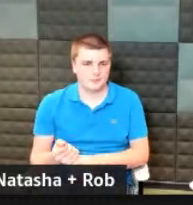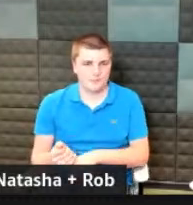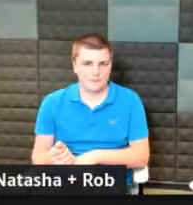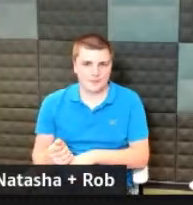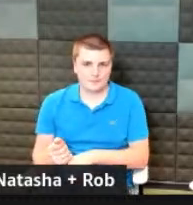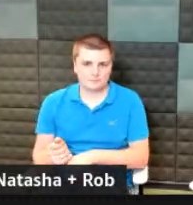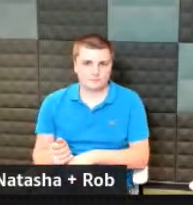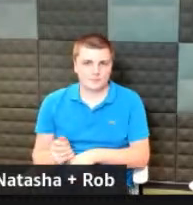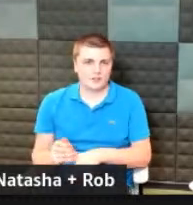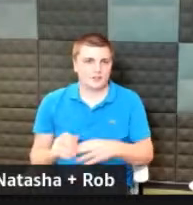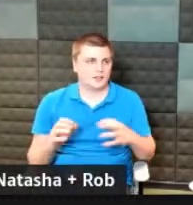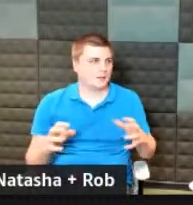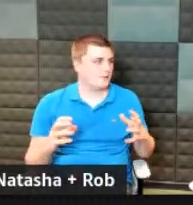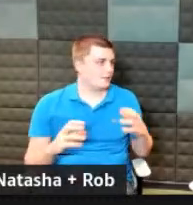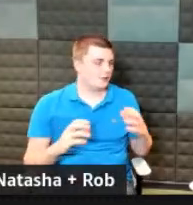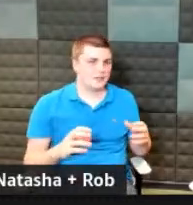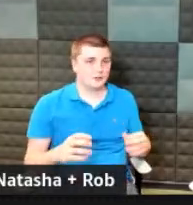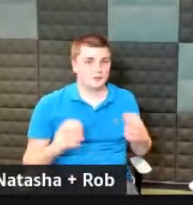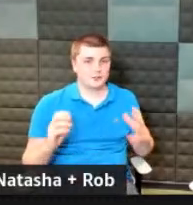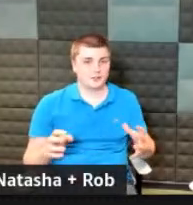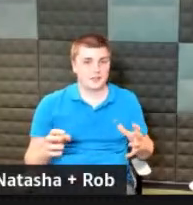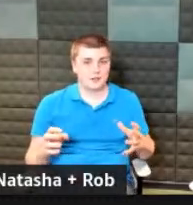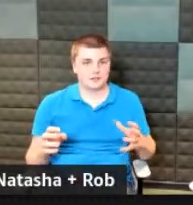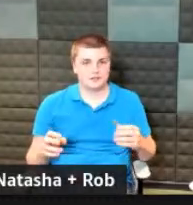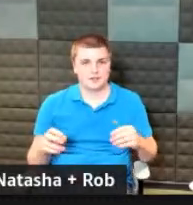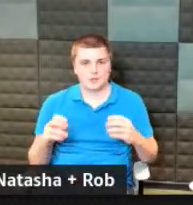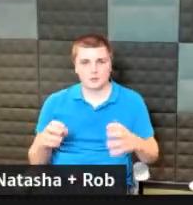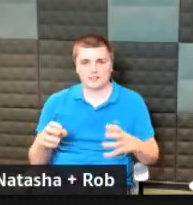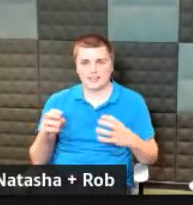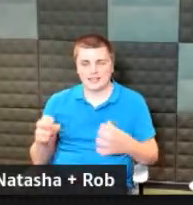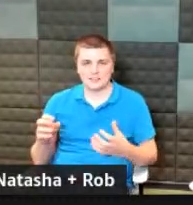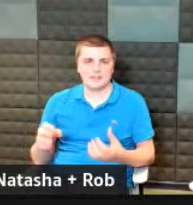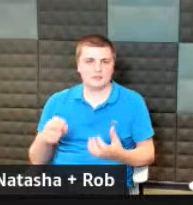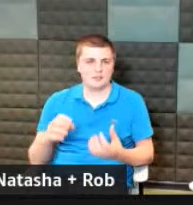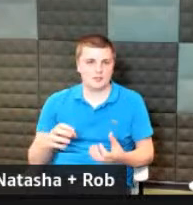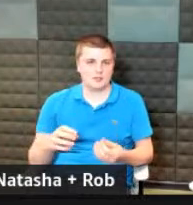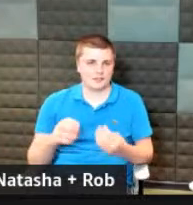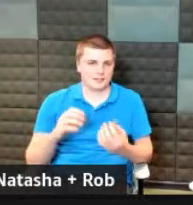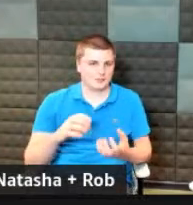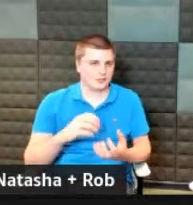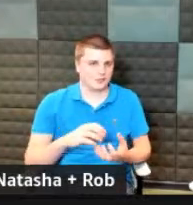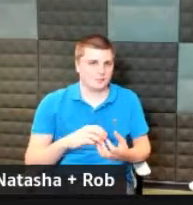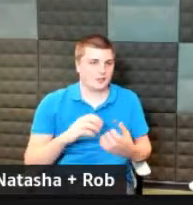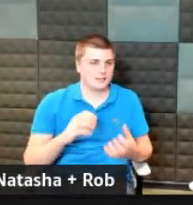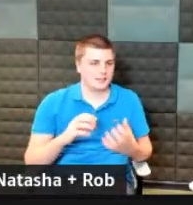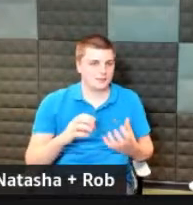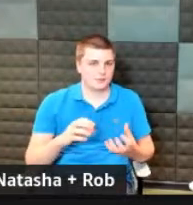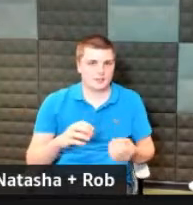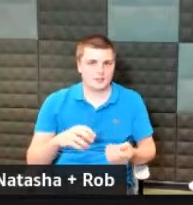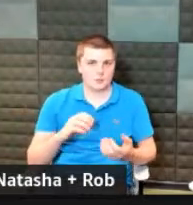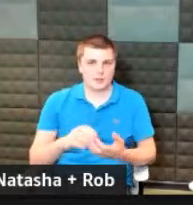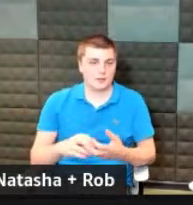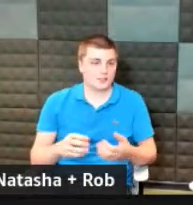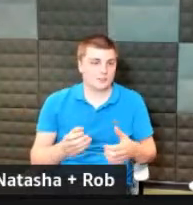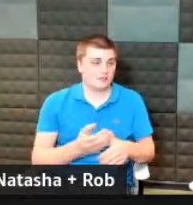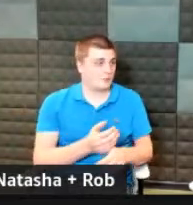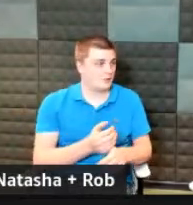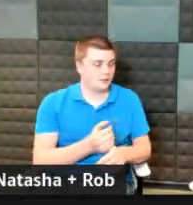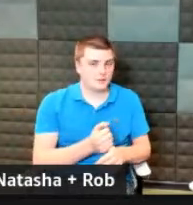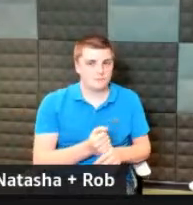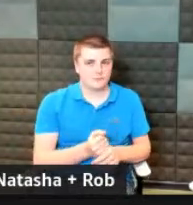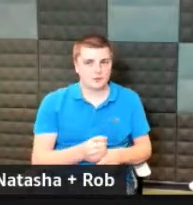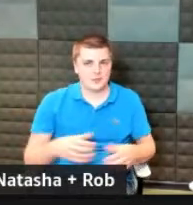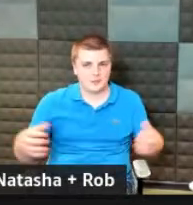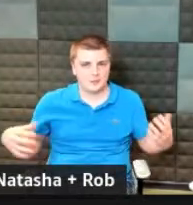costs? Carpenter has a feature called consolidation, which works actively to reduce the cluster cost by identifying when nodes can be